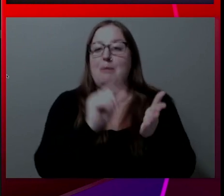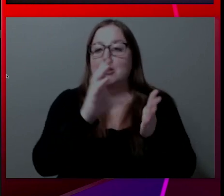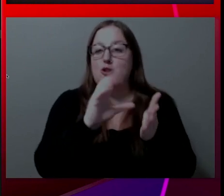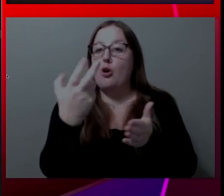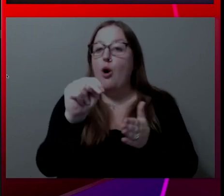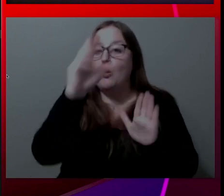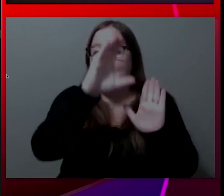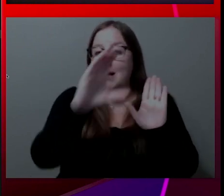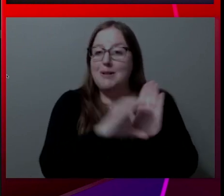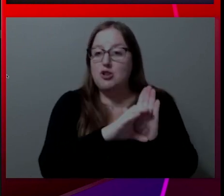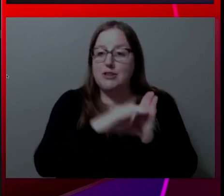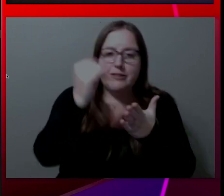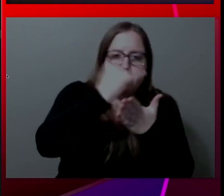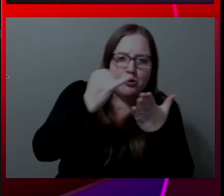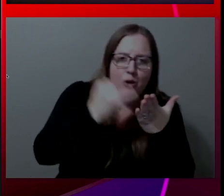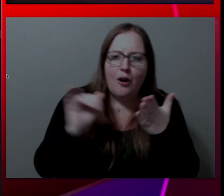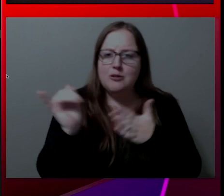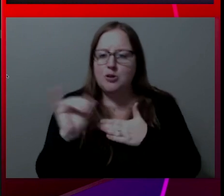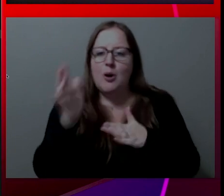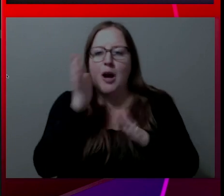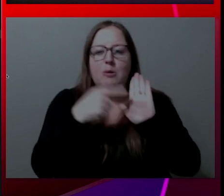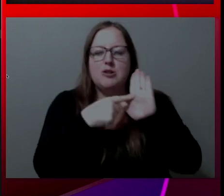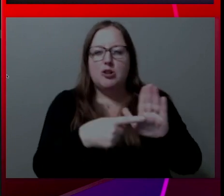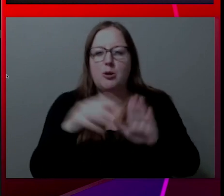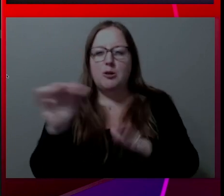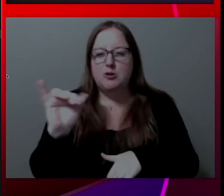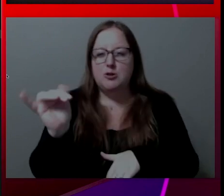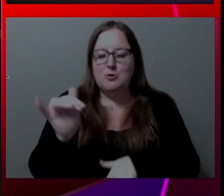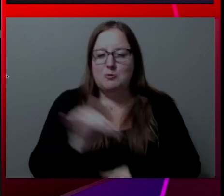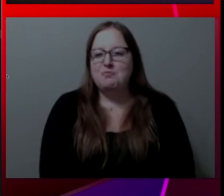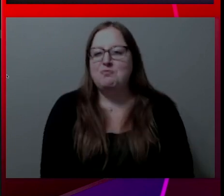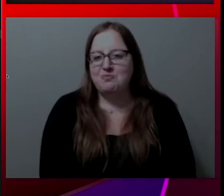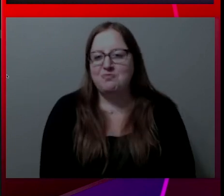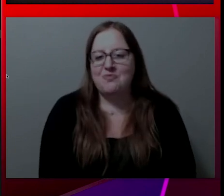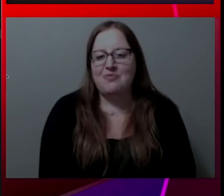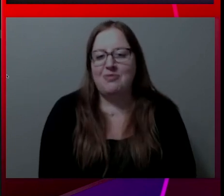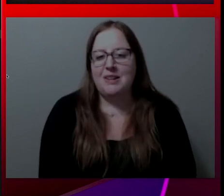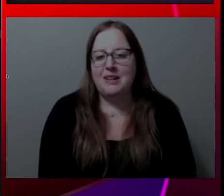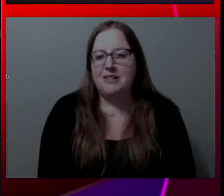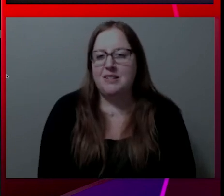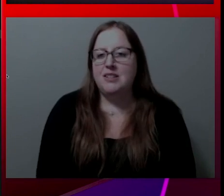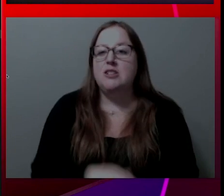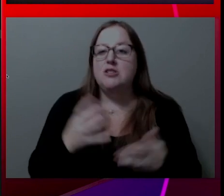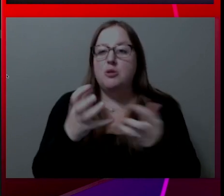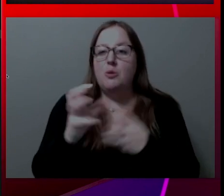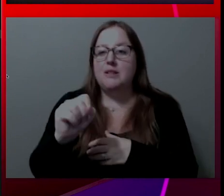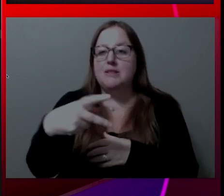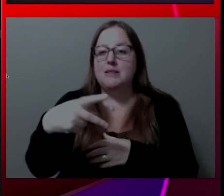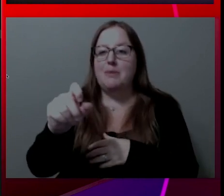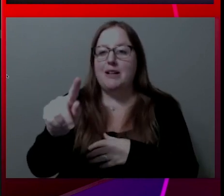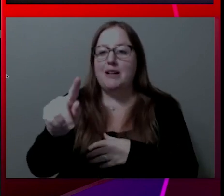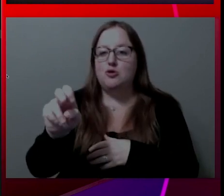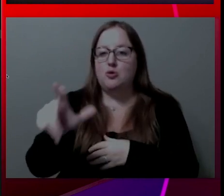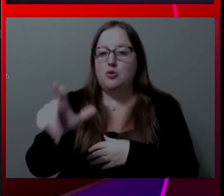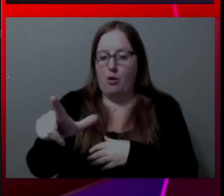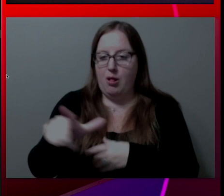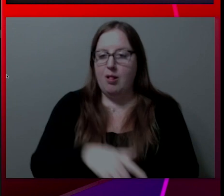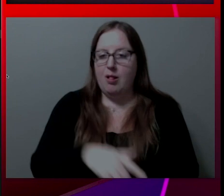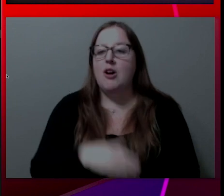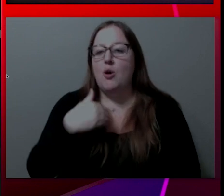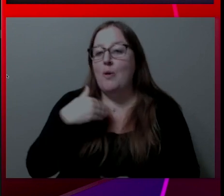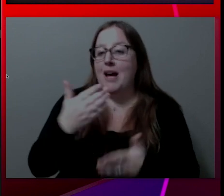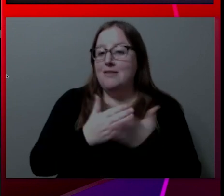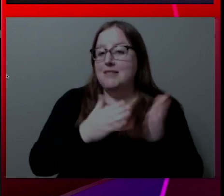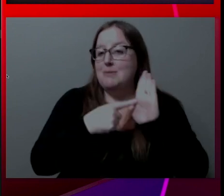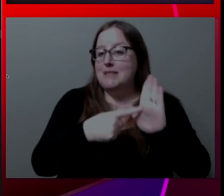draw on top of images. So I'll show you that really quickly here. Yeah. You want to do spectral? I'll do spectral lighthouse. And so you see we have some sample images